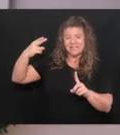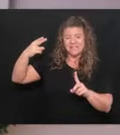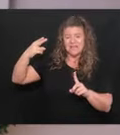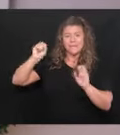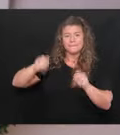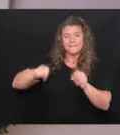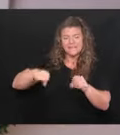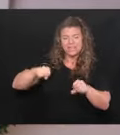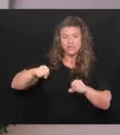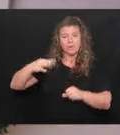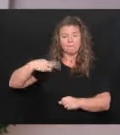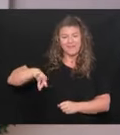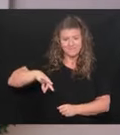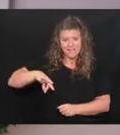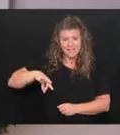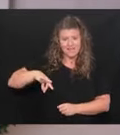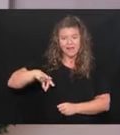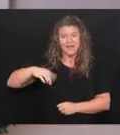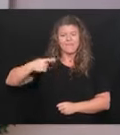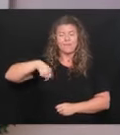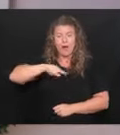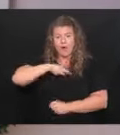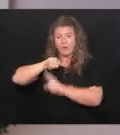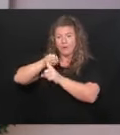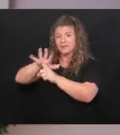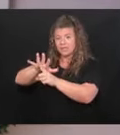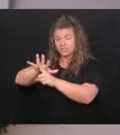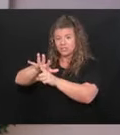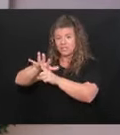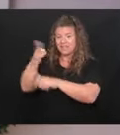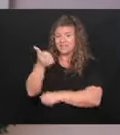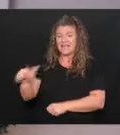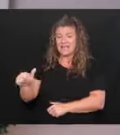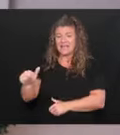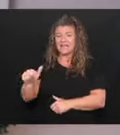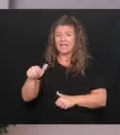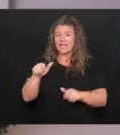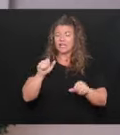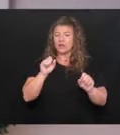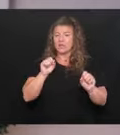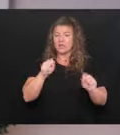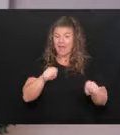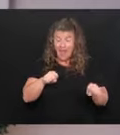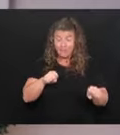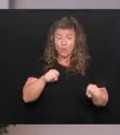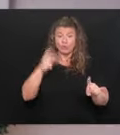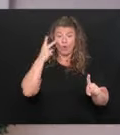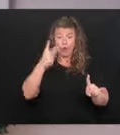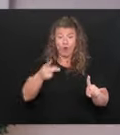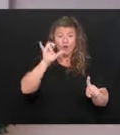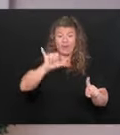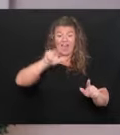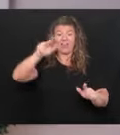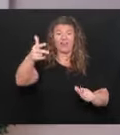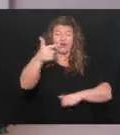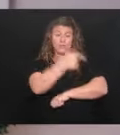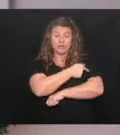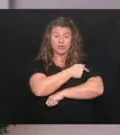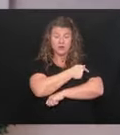potential benefit for our population as any to be able to, look at that third booster,